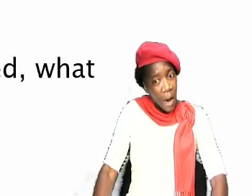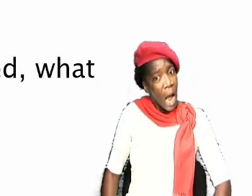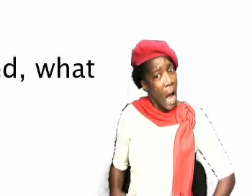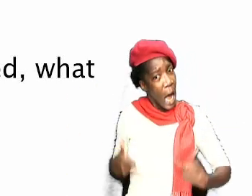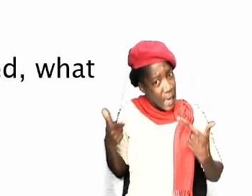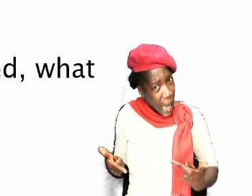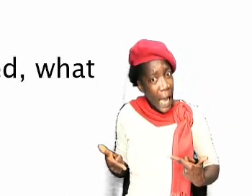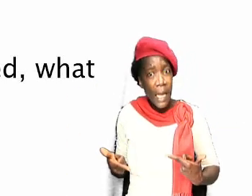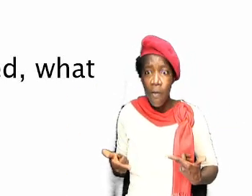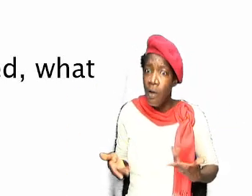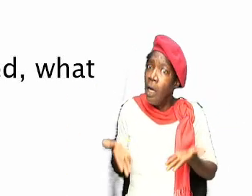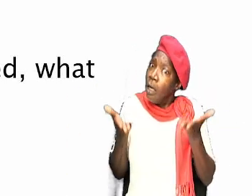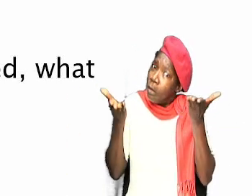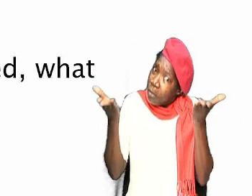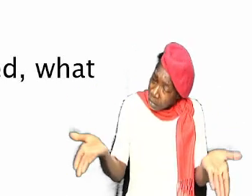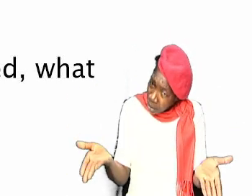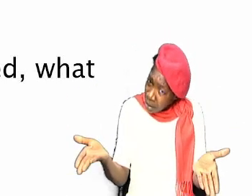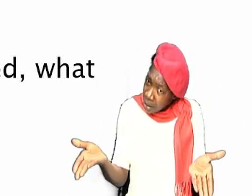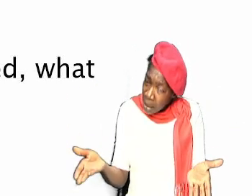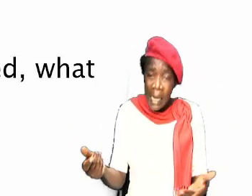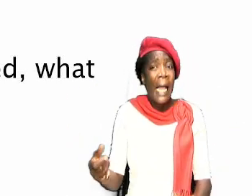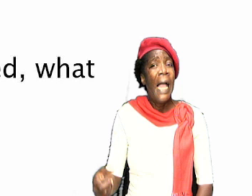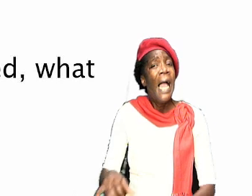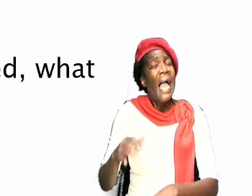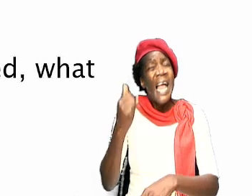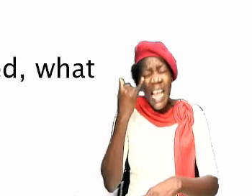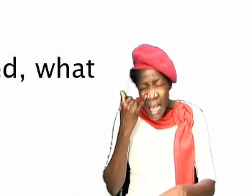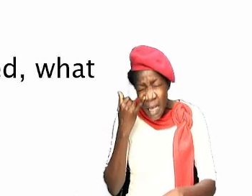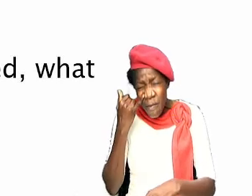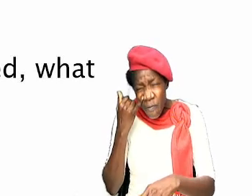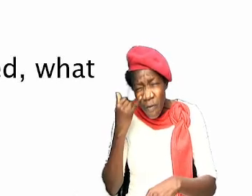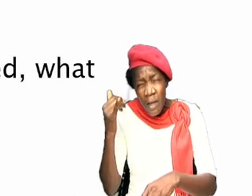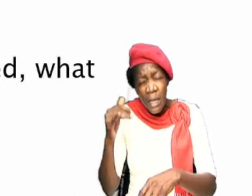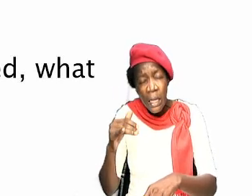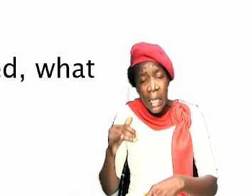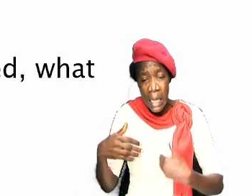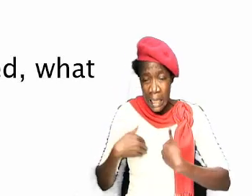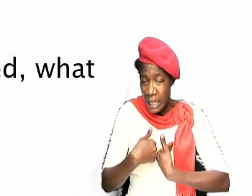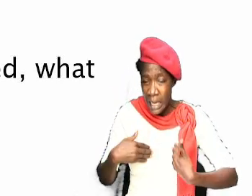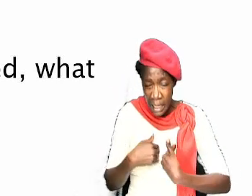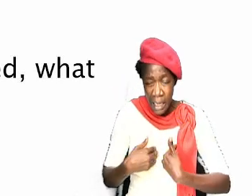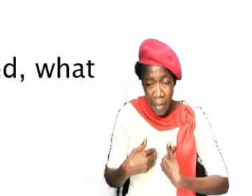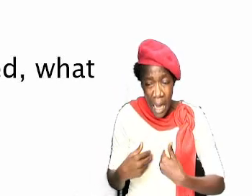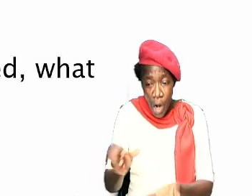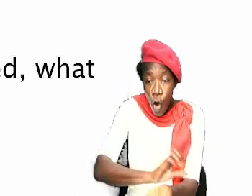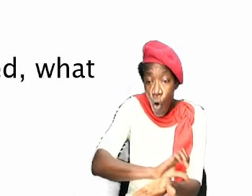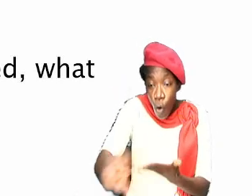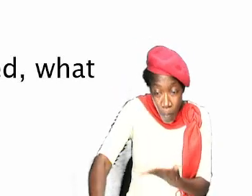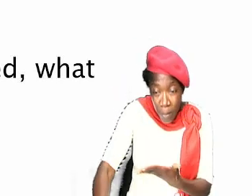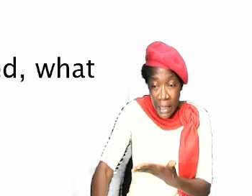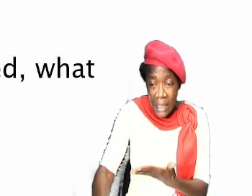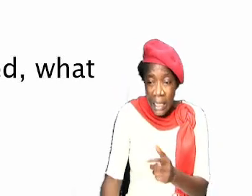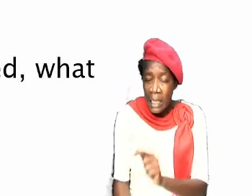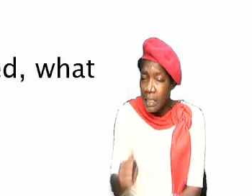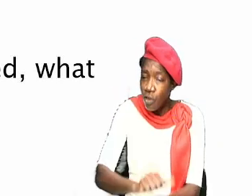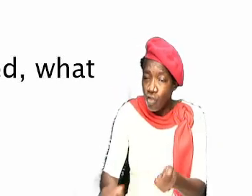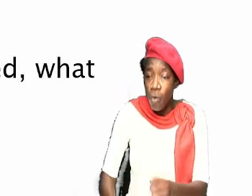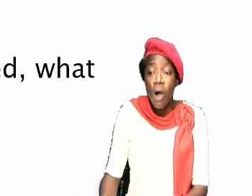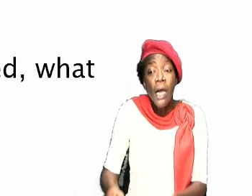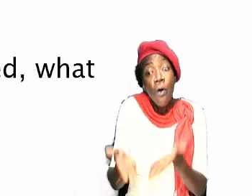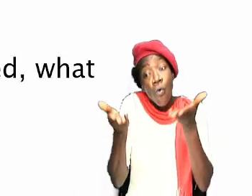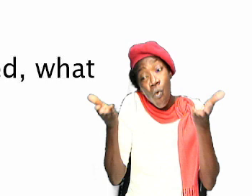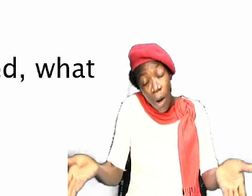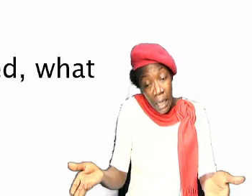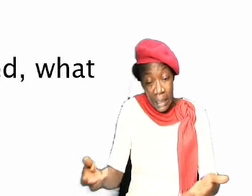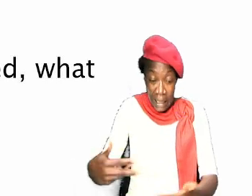If the animals were utterly destroyed, what was the sheep and the oxen doing there? But the